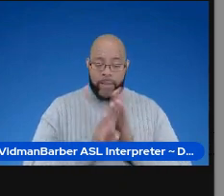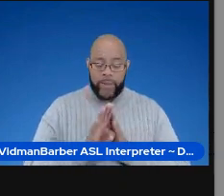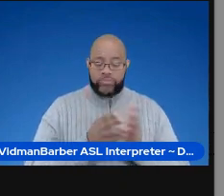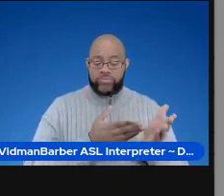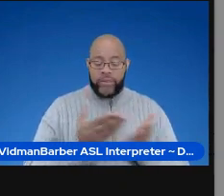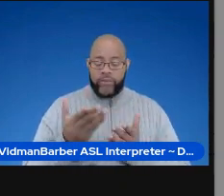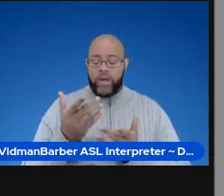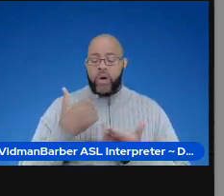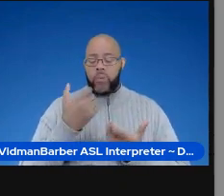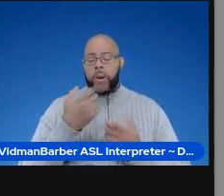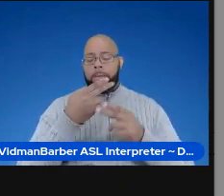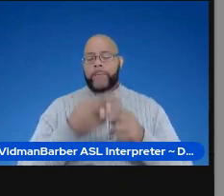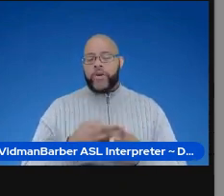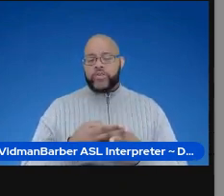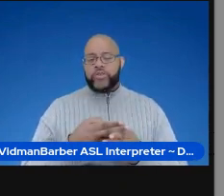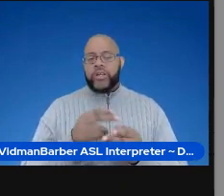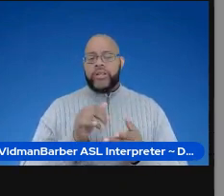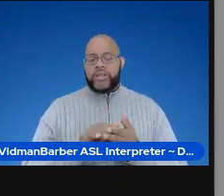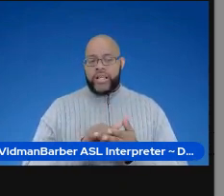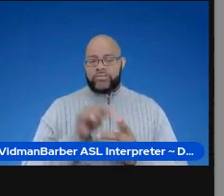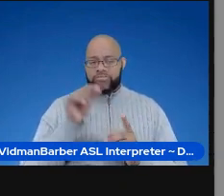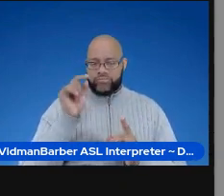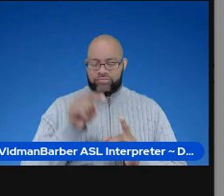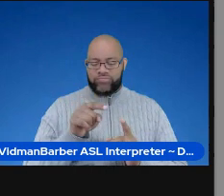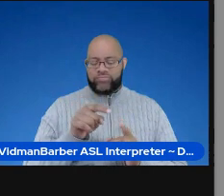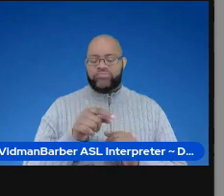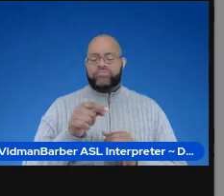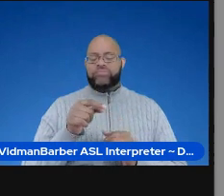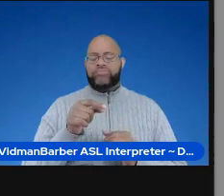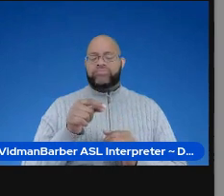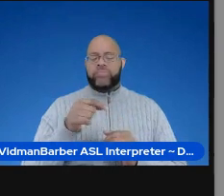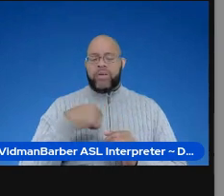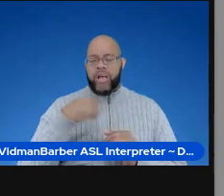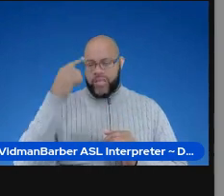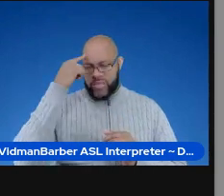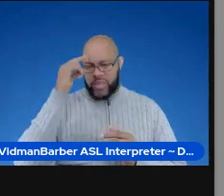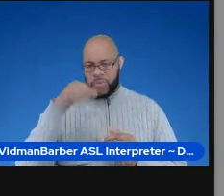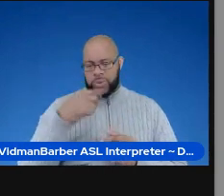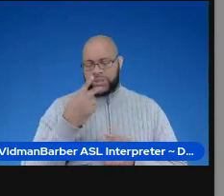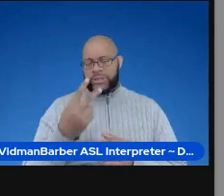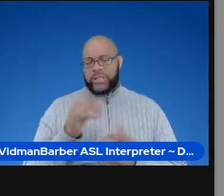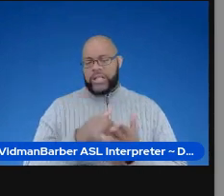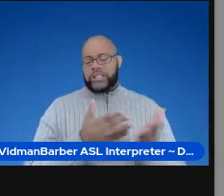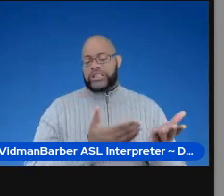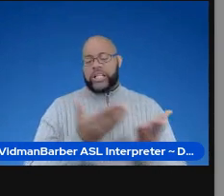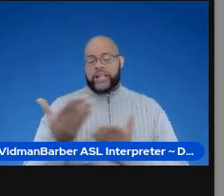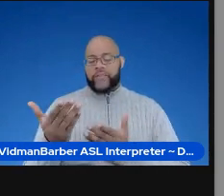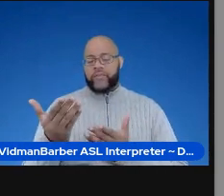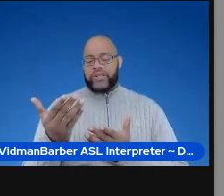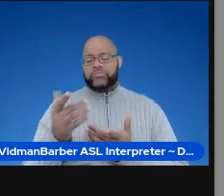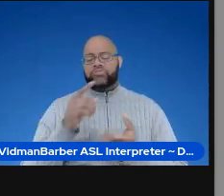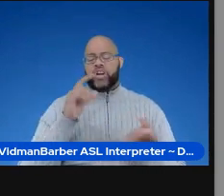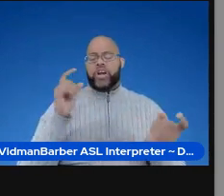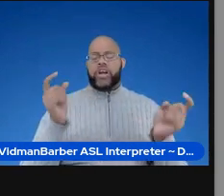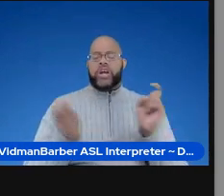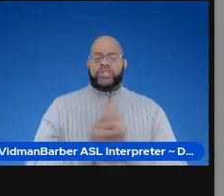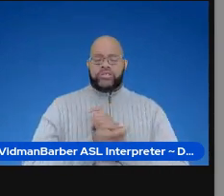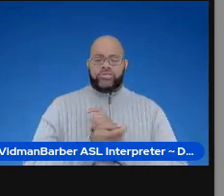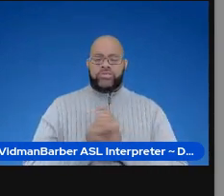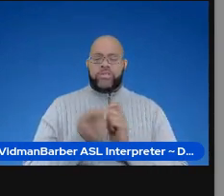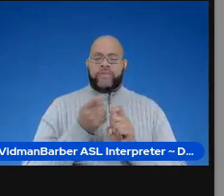mention will be delivery. I think we can see that delivery has evolved